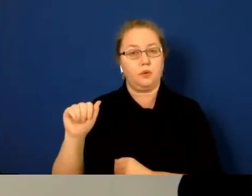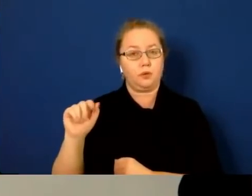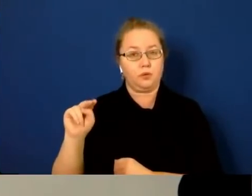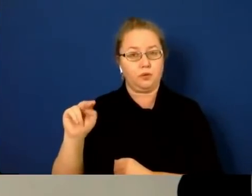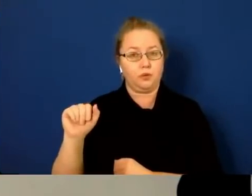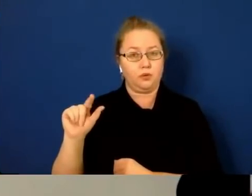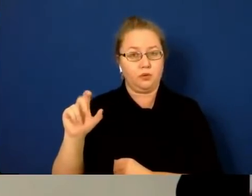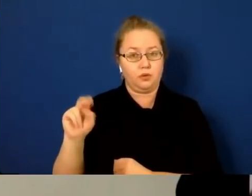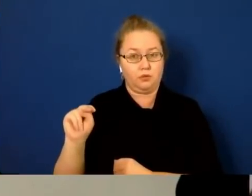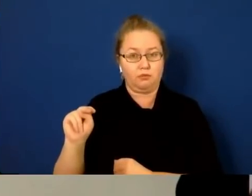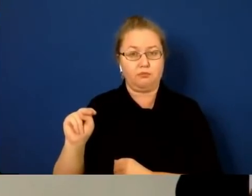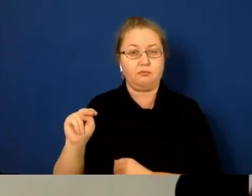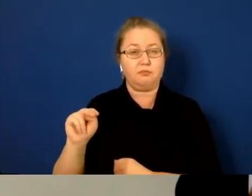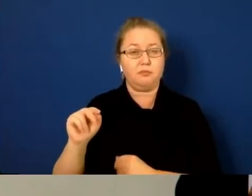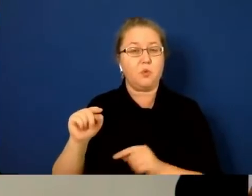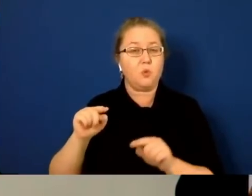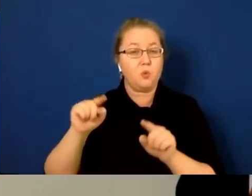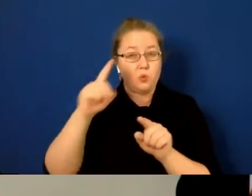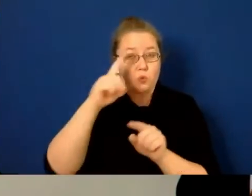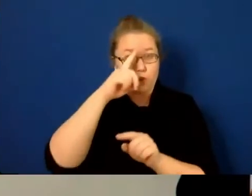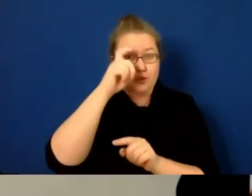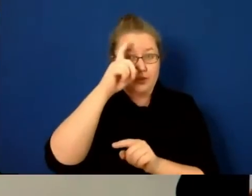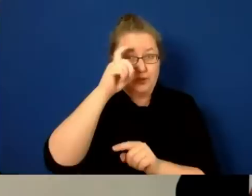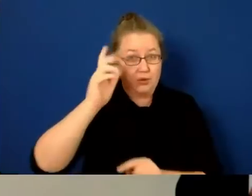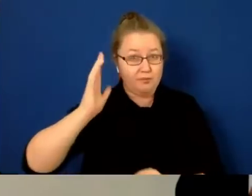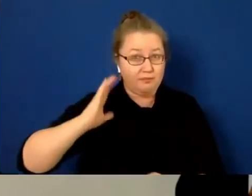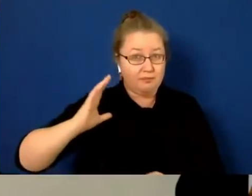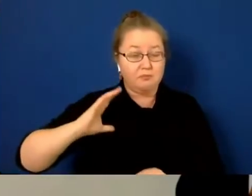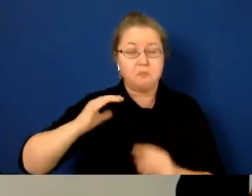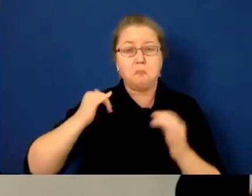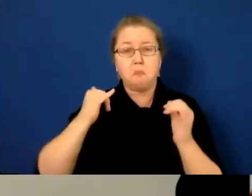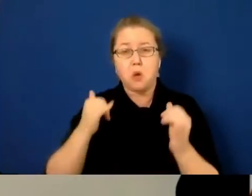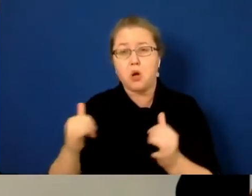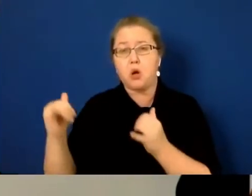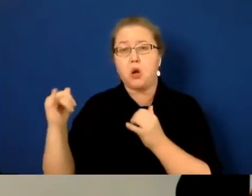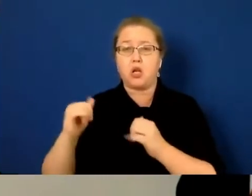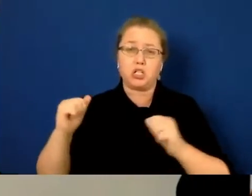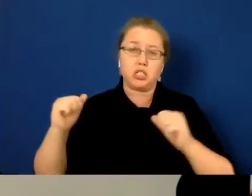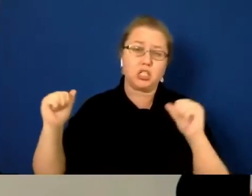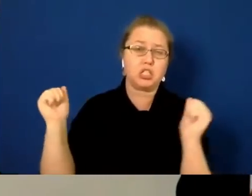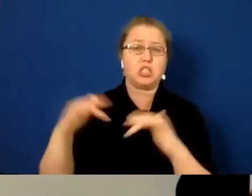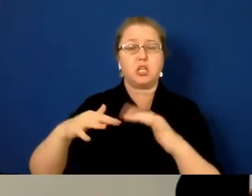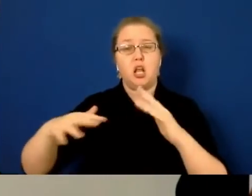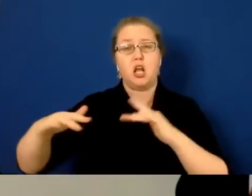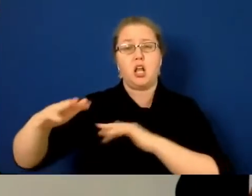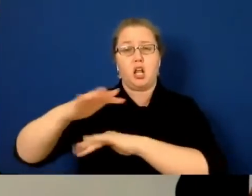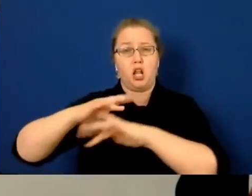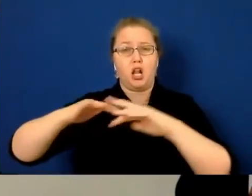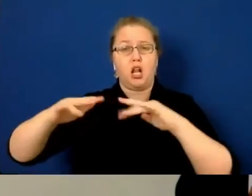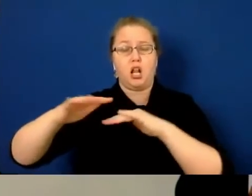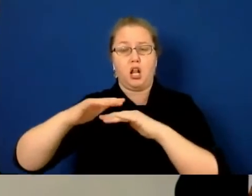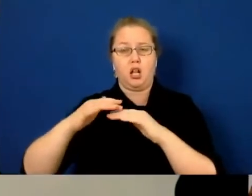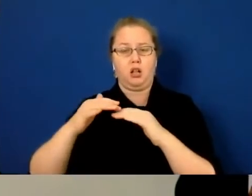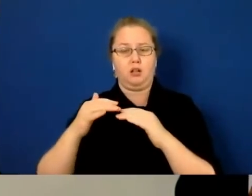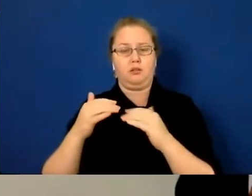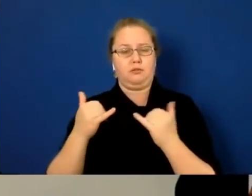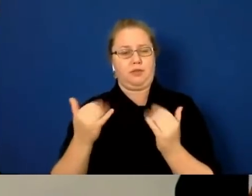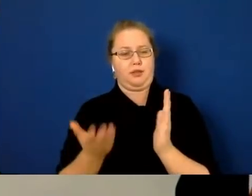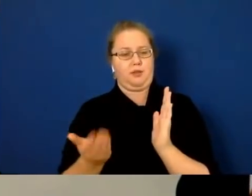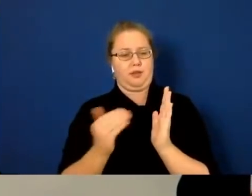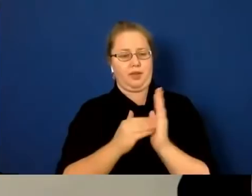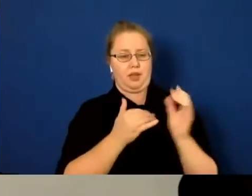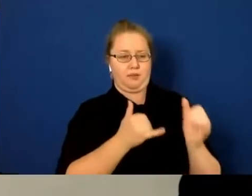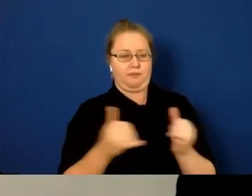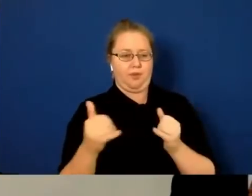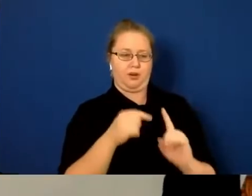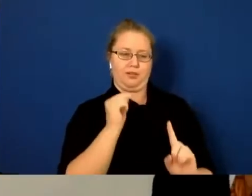no concerns about residents at the moment, and that all of the people who have been in close contact have been identified and have